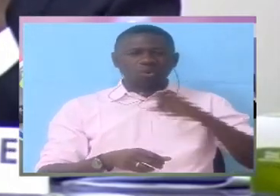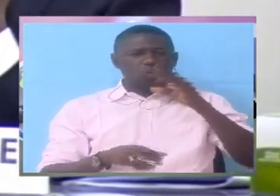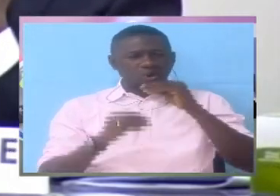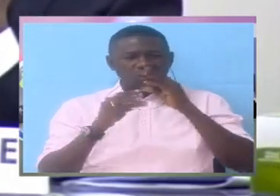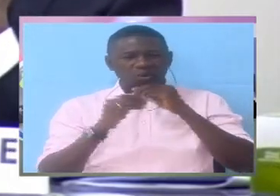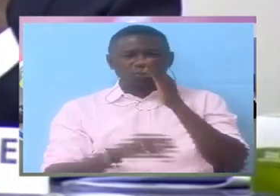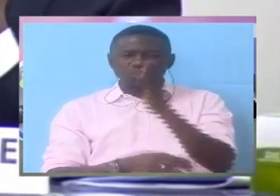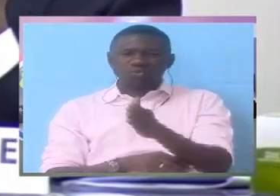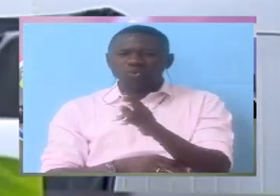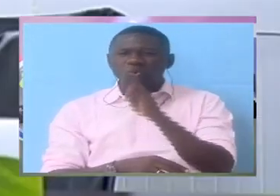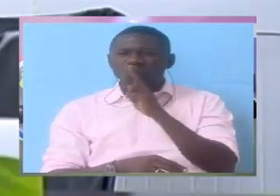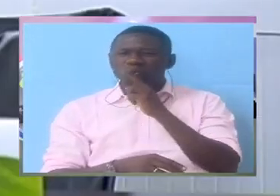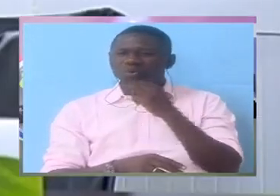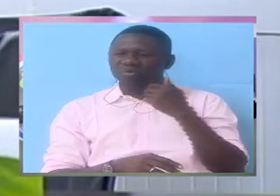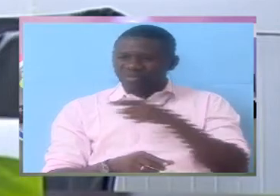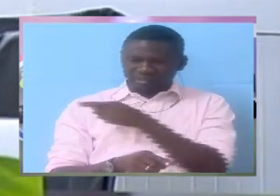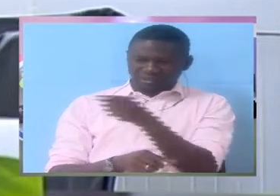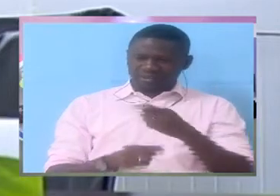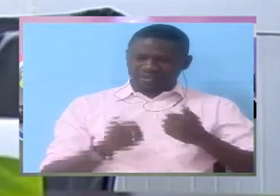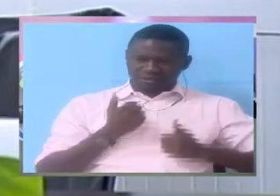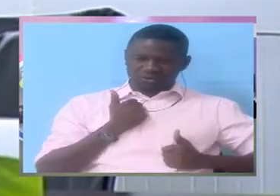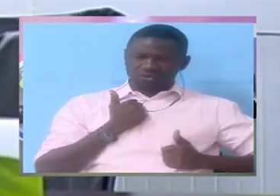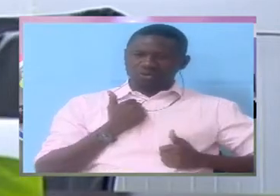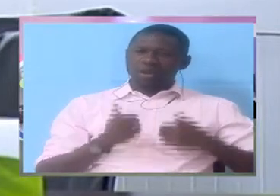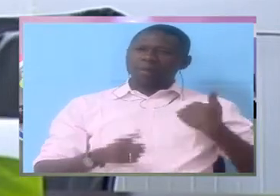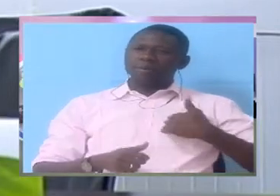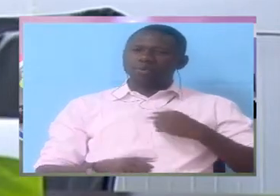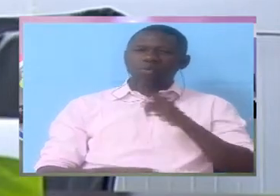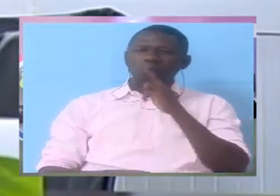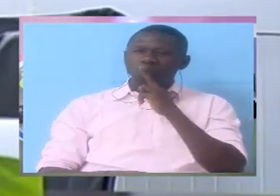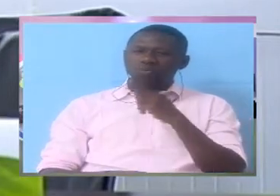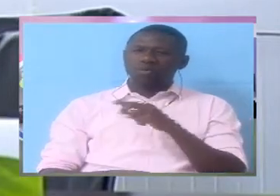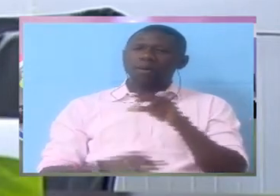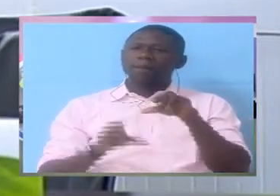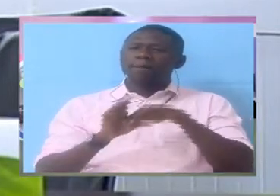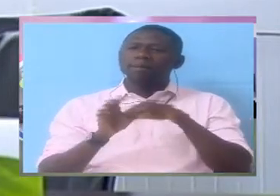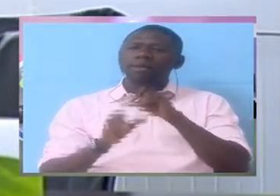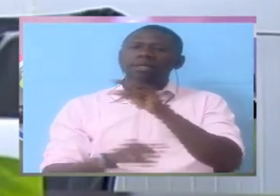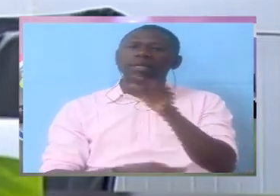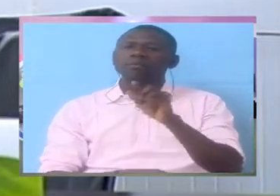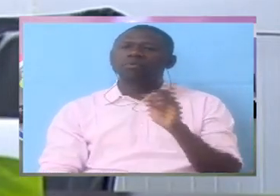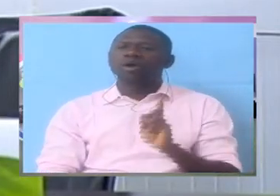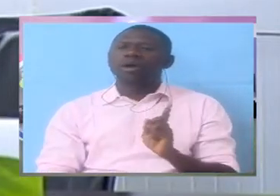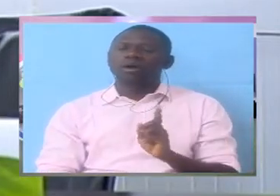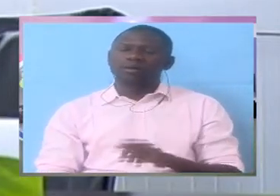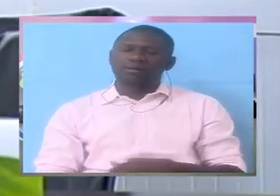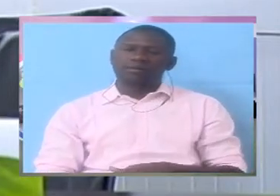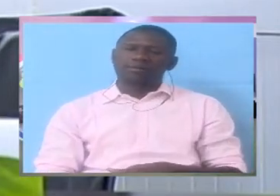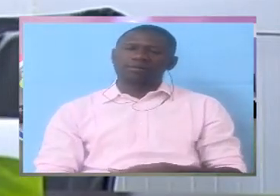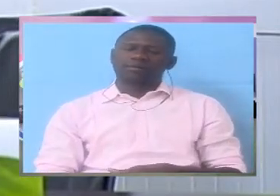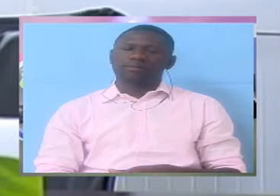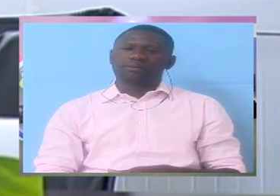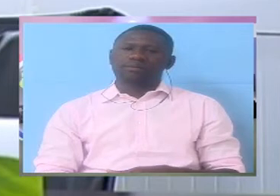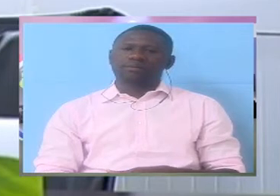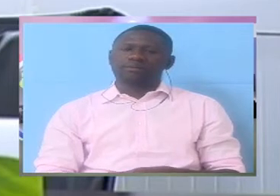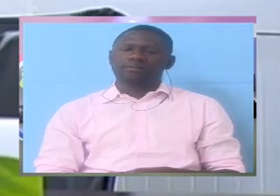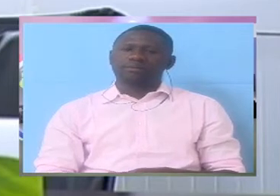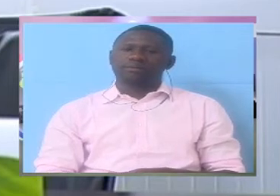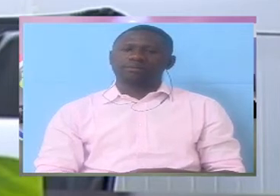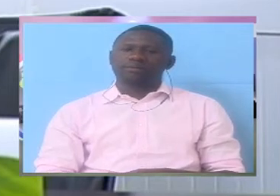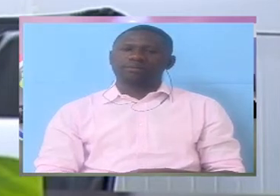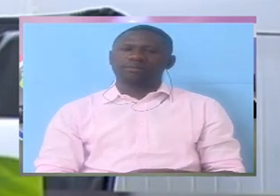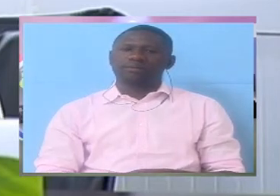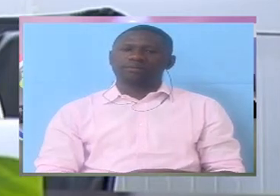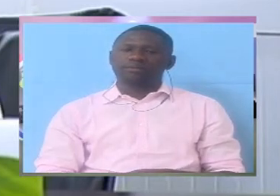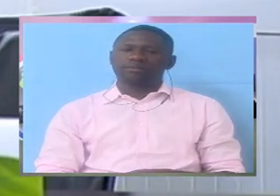kaja ko yai mol me muta puru ka ke tajire ya yaja ko puru ka kumakansu te bulu. Juma le nyin tanko bunda do kulalti. Iki munafang ni menura.